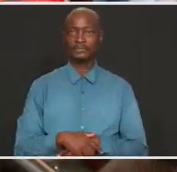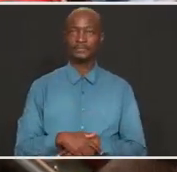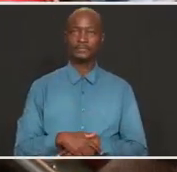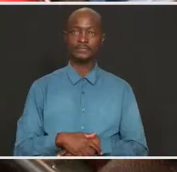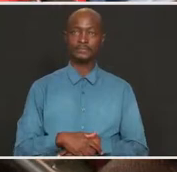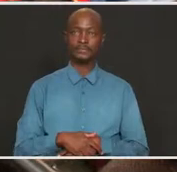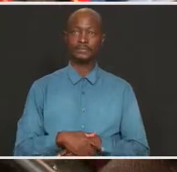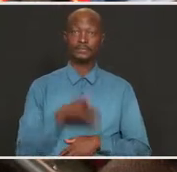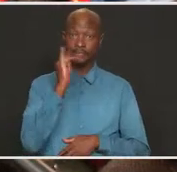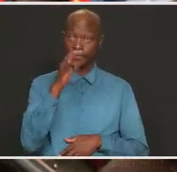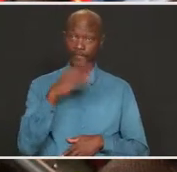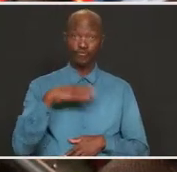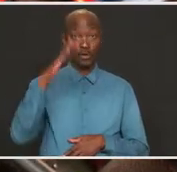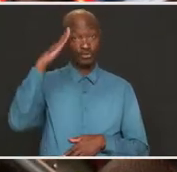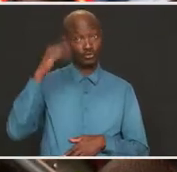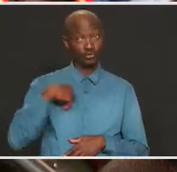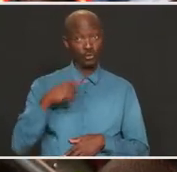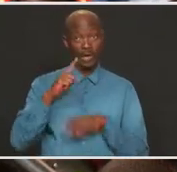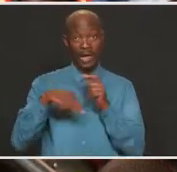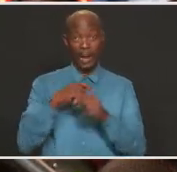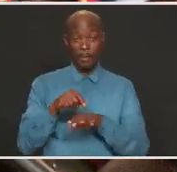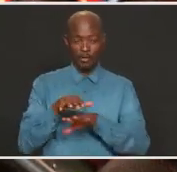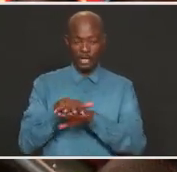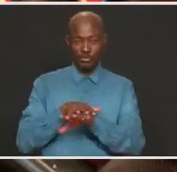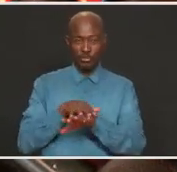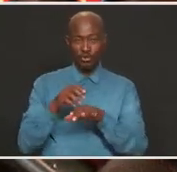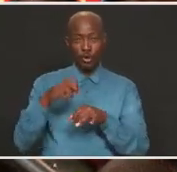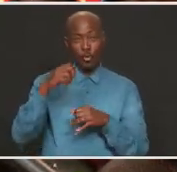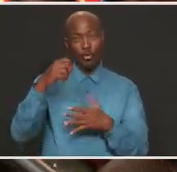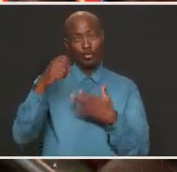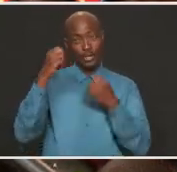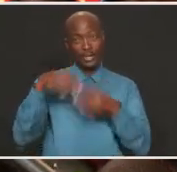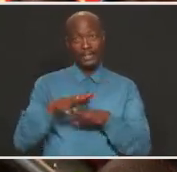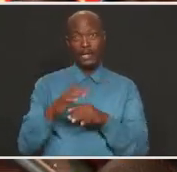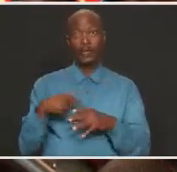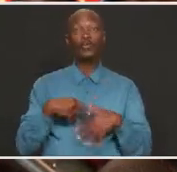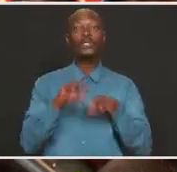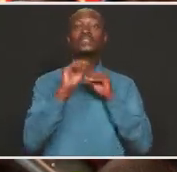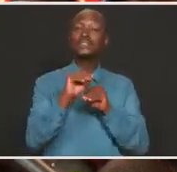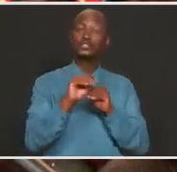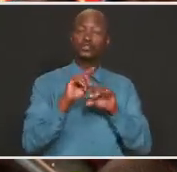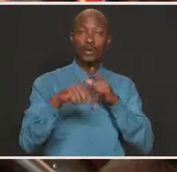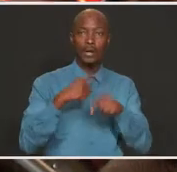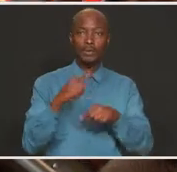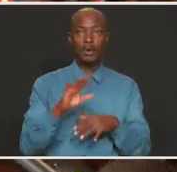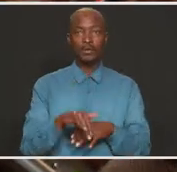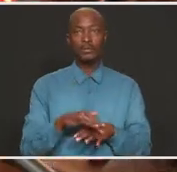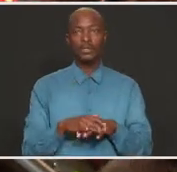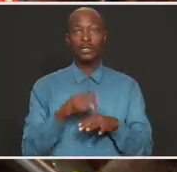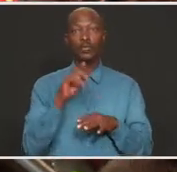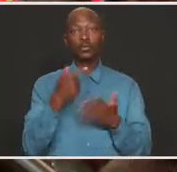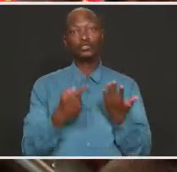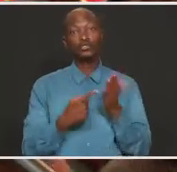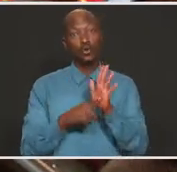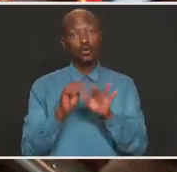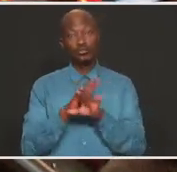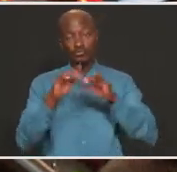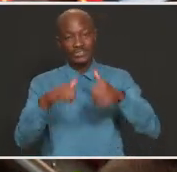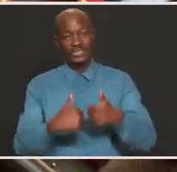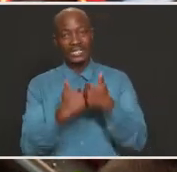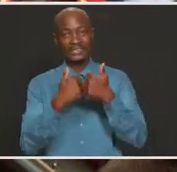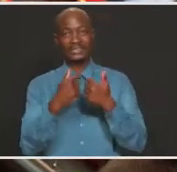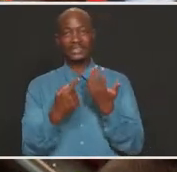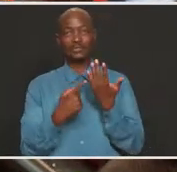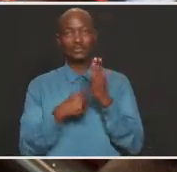if you want to know about a slow learner come to safety will teach you who will show you challenges who show you